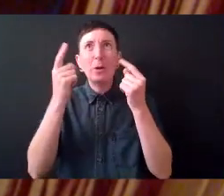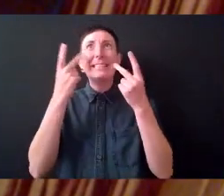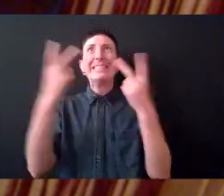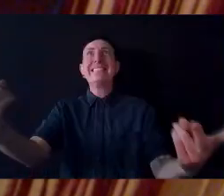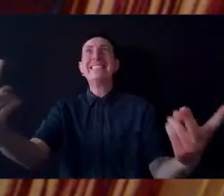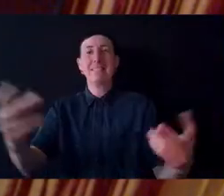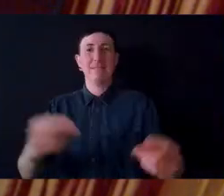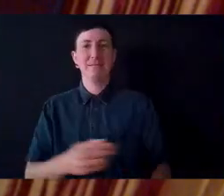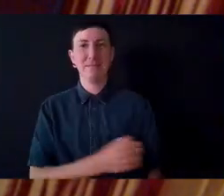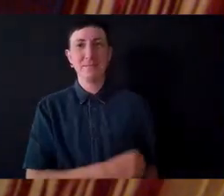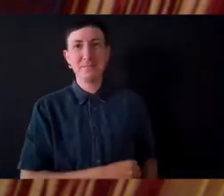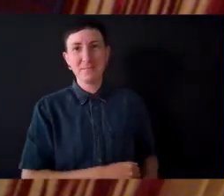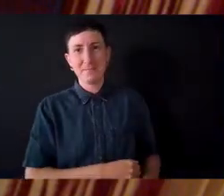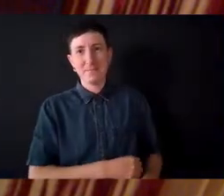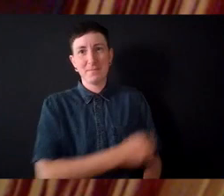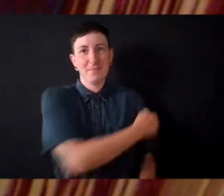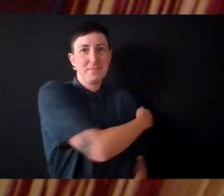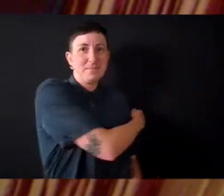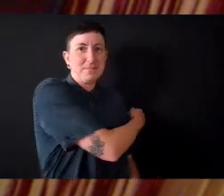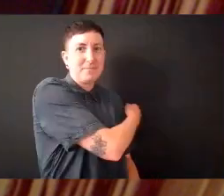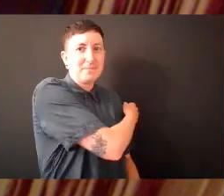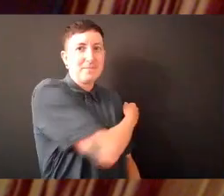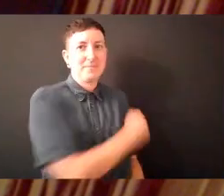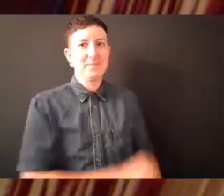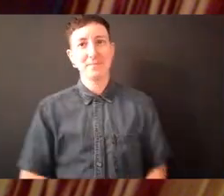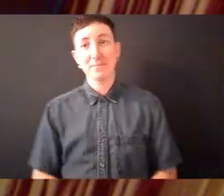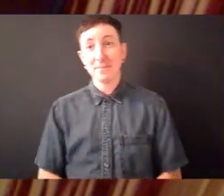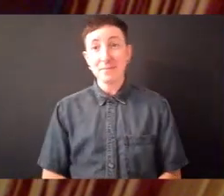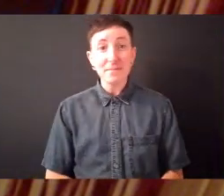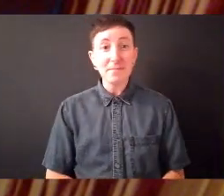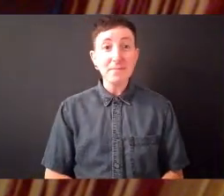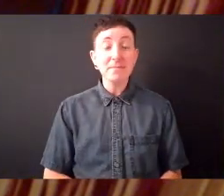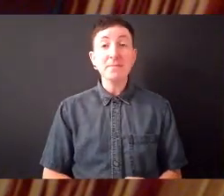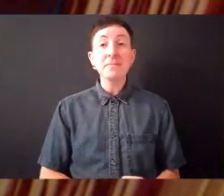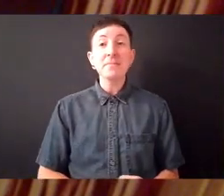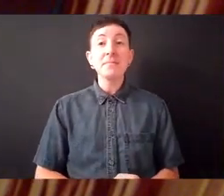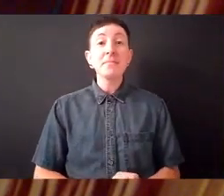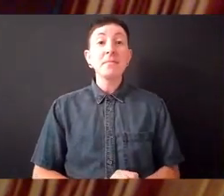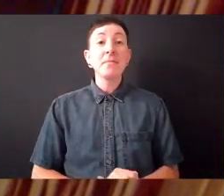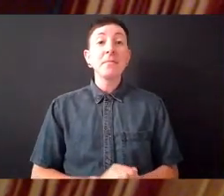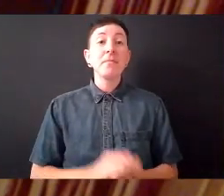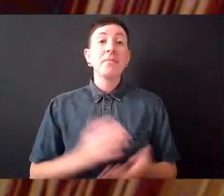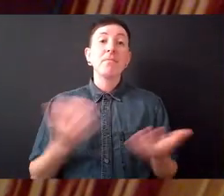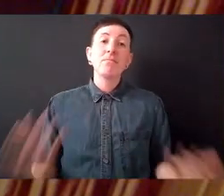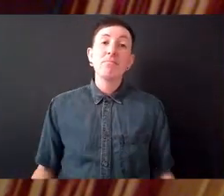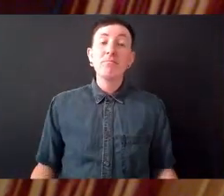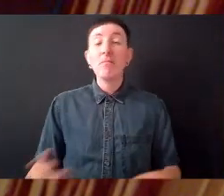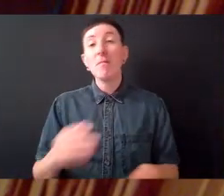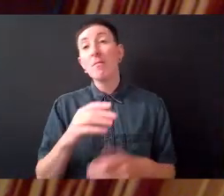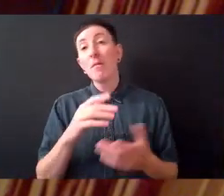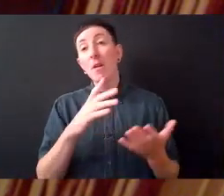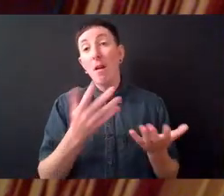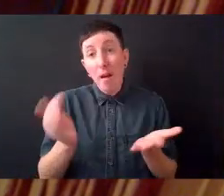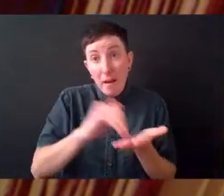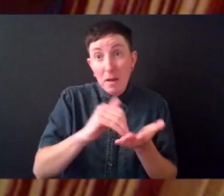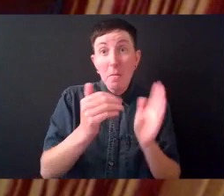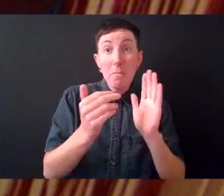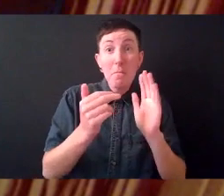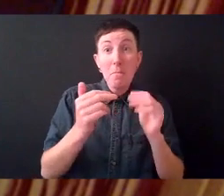could use construction paper. You could use paint to paint on your eyes. But I'm just going to cut them out two little